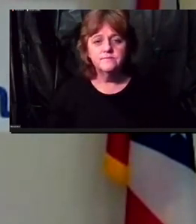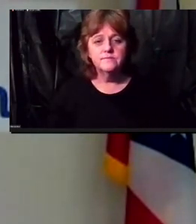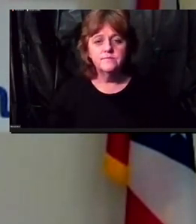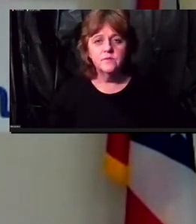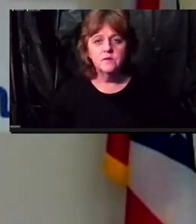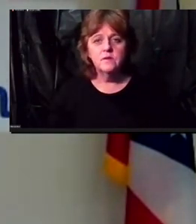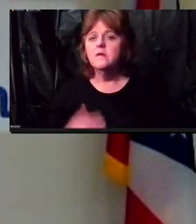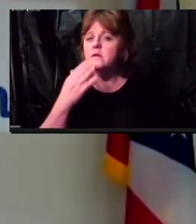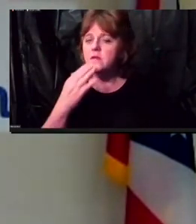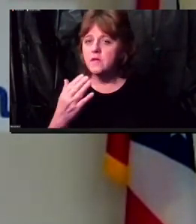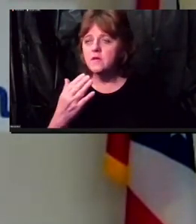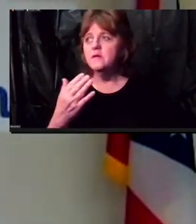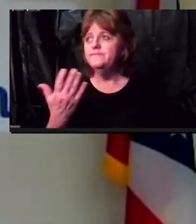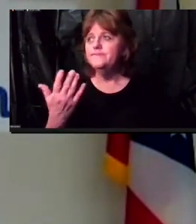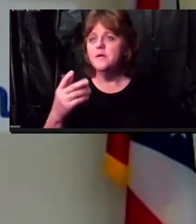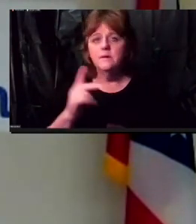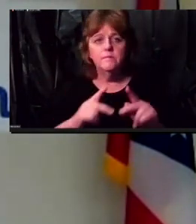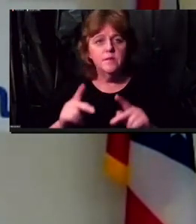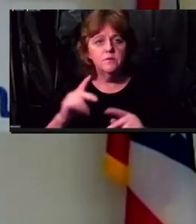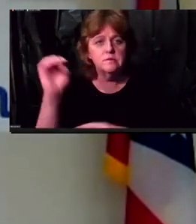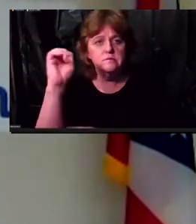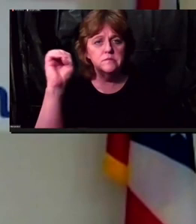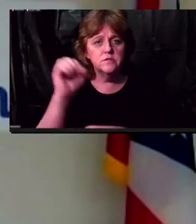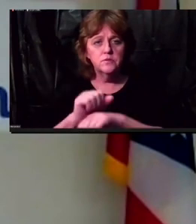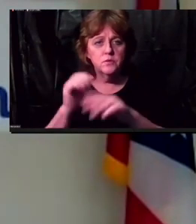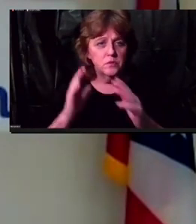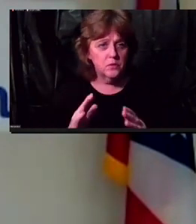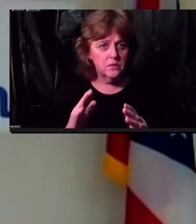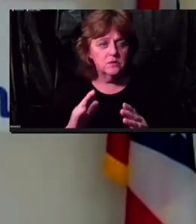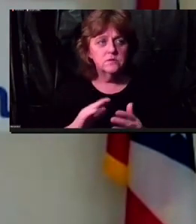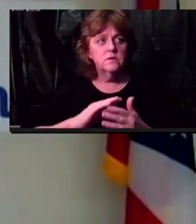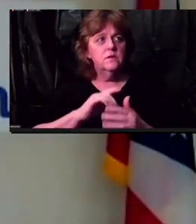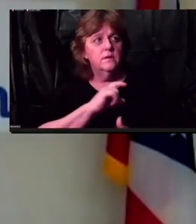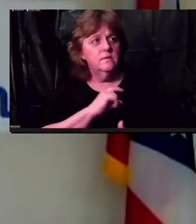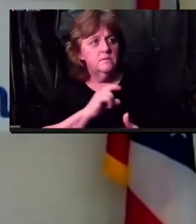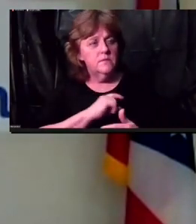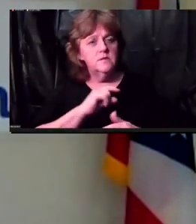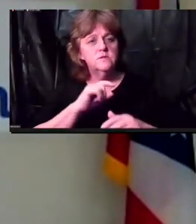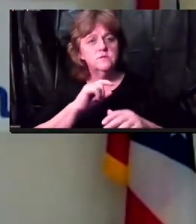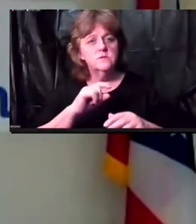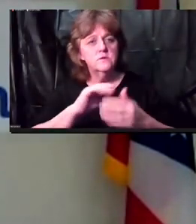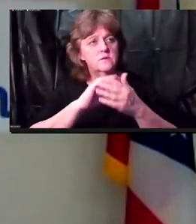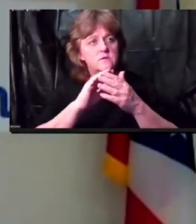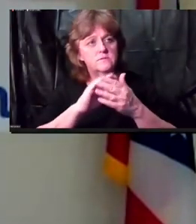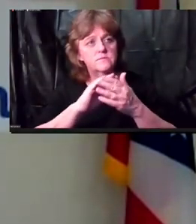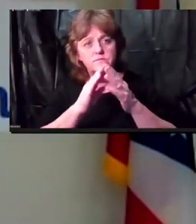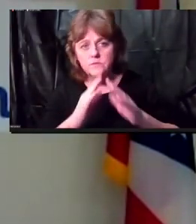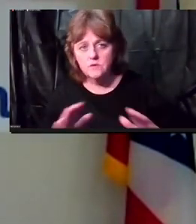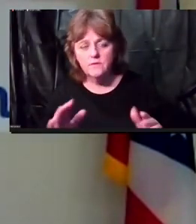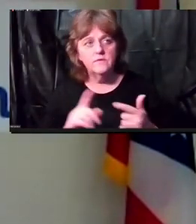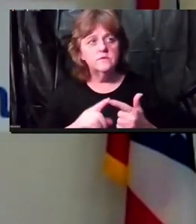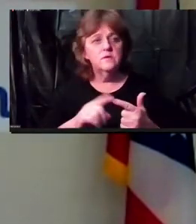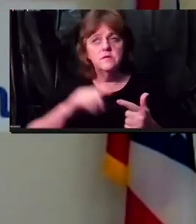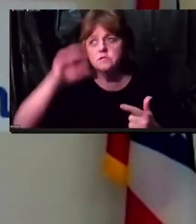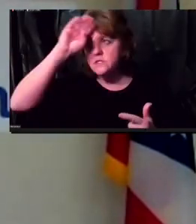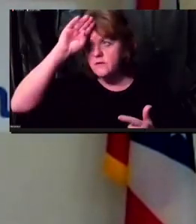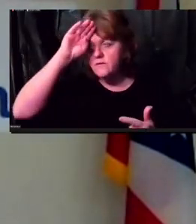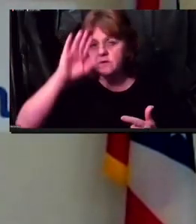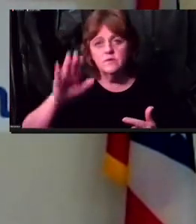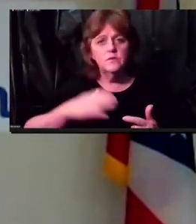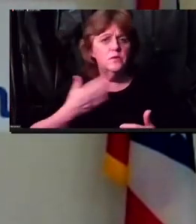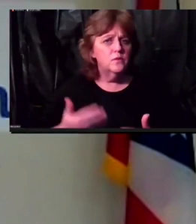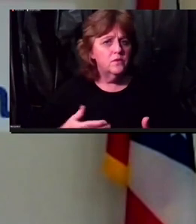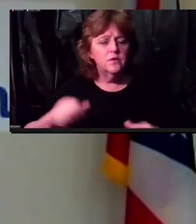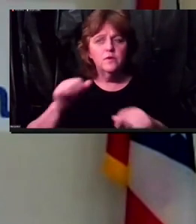thanking our frontline staff. That's our peace officers, the sacrifices that the fire department has made.